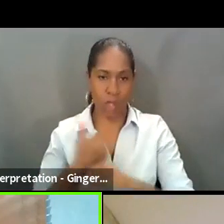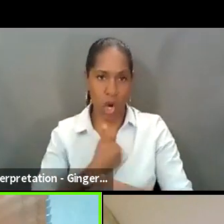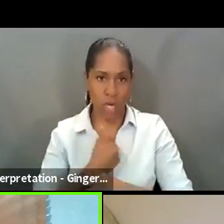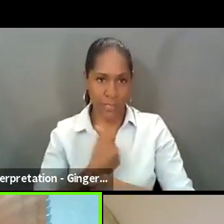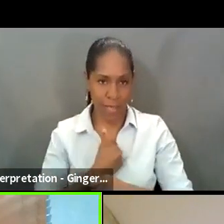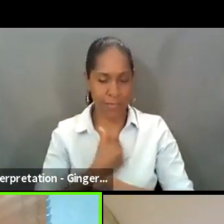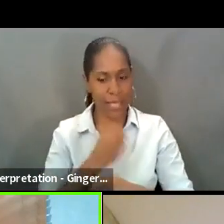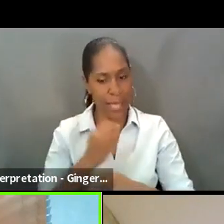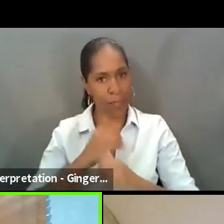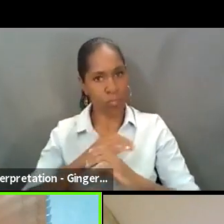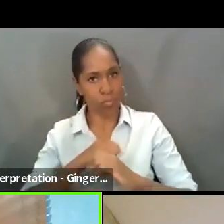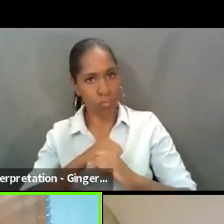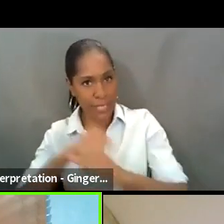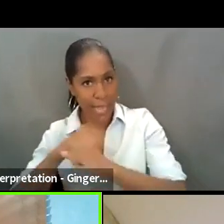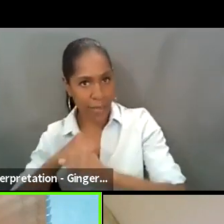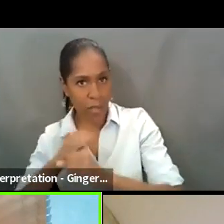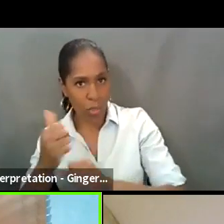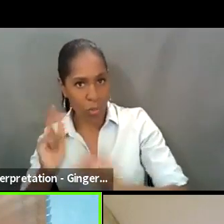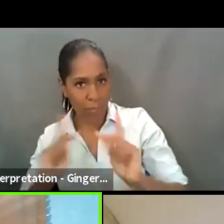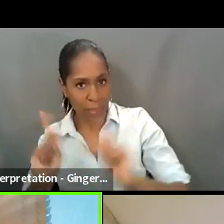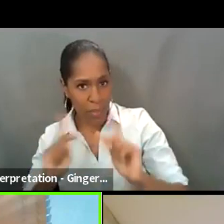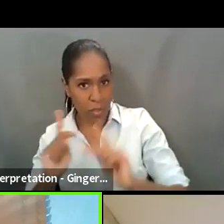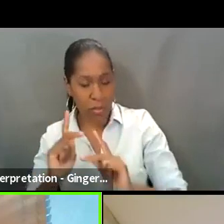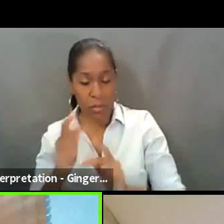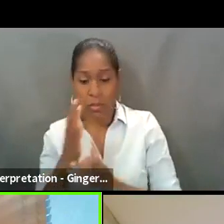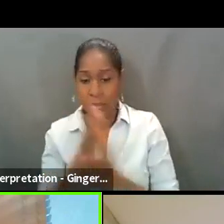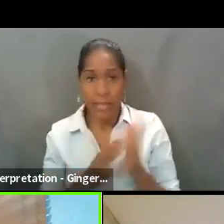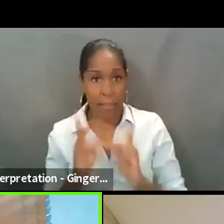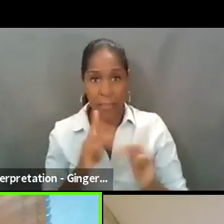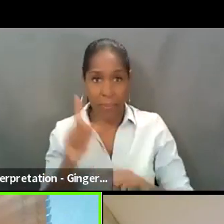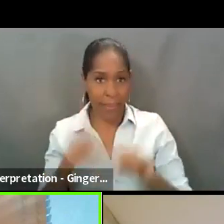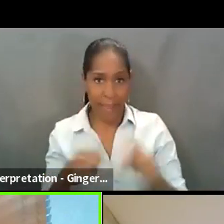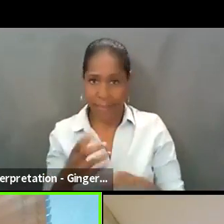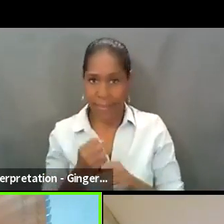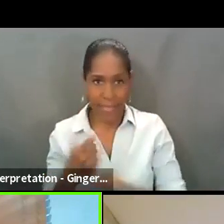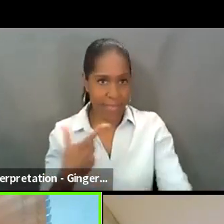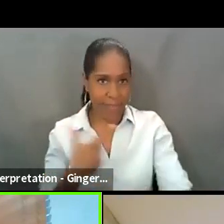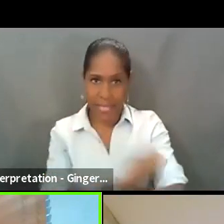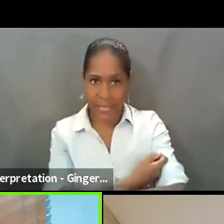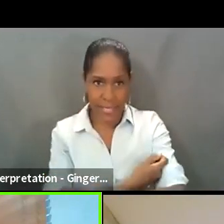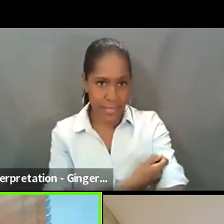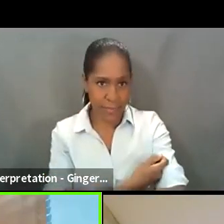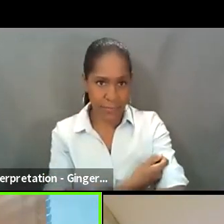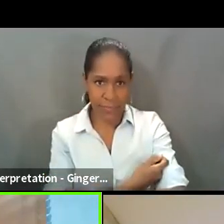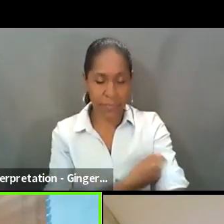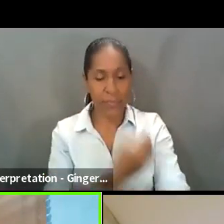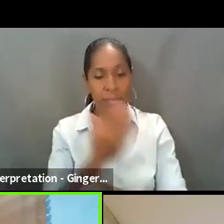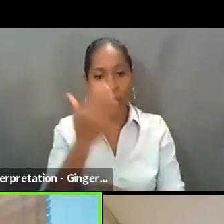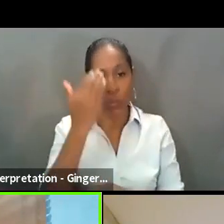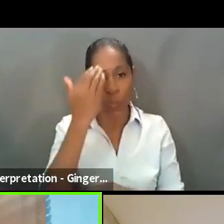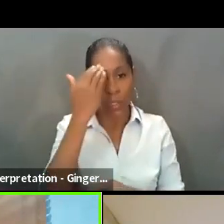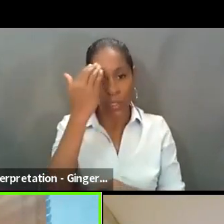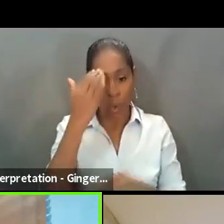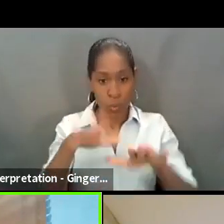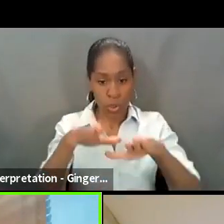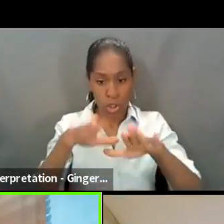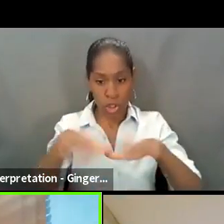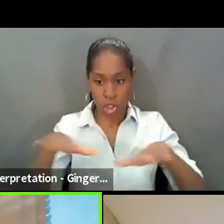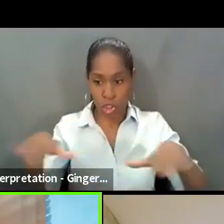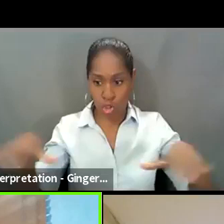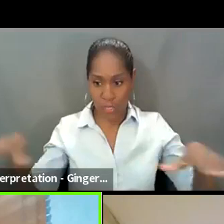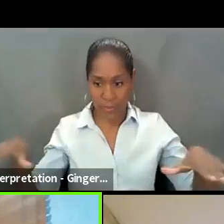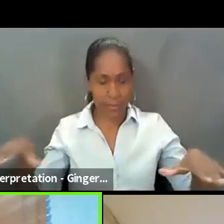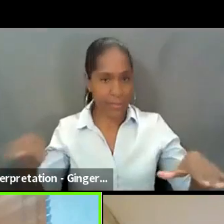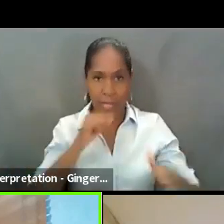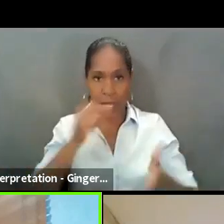people. Some people cannot get the vaccine. Some people, we know that children is not approved for